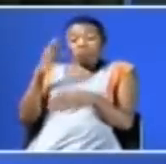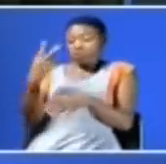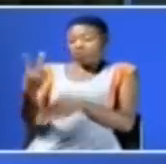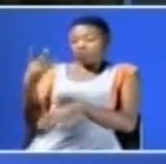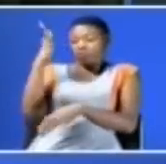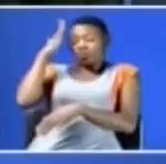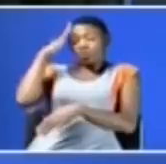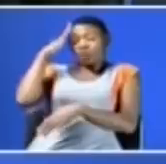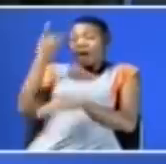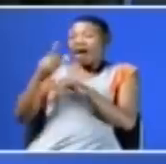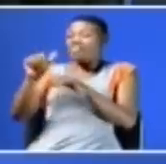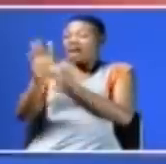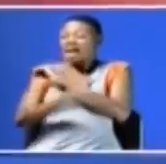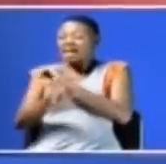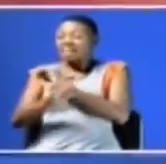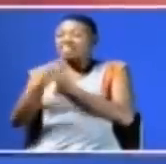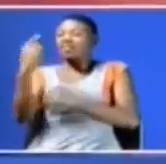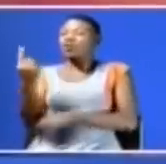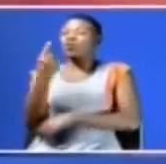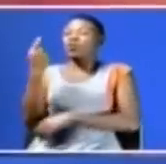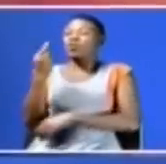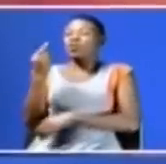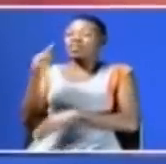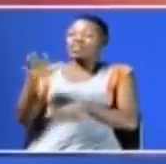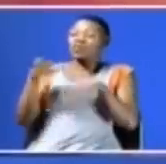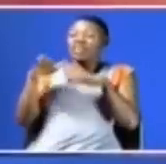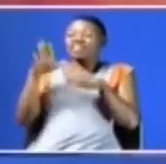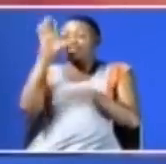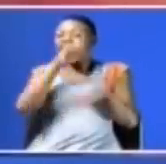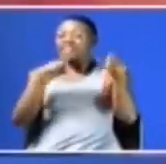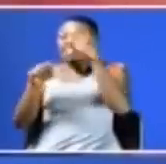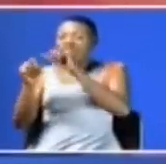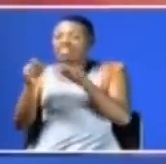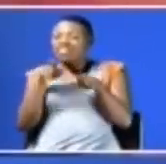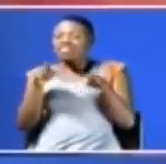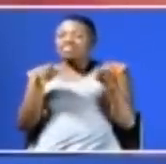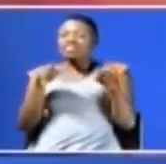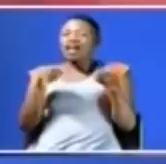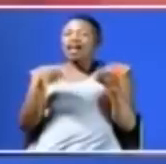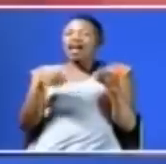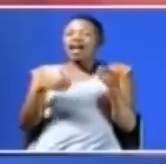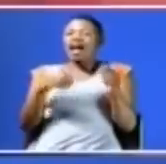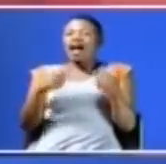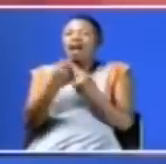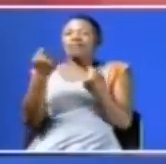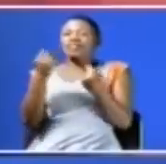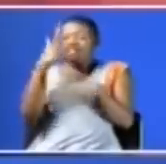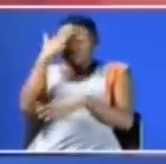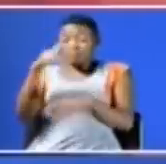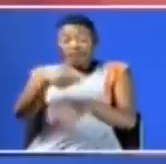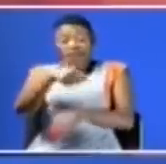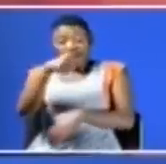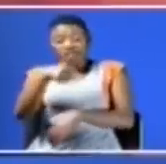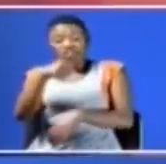know. Yeah. But the rest of the country can only, speculate. And that's what has happened. And this is why the handshake has been receiving a lot